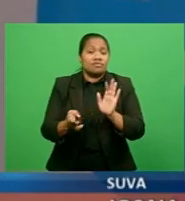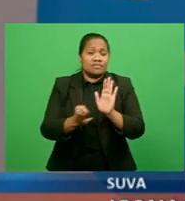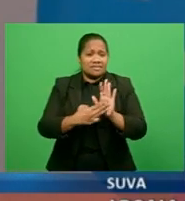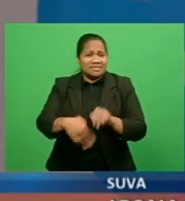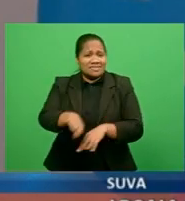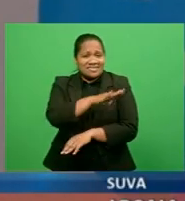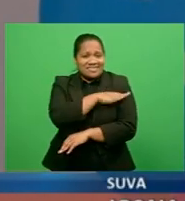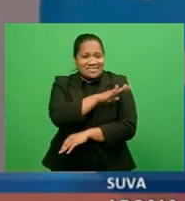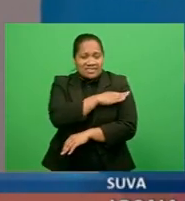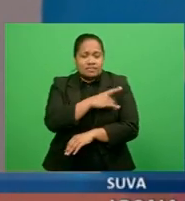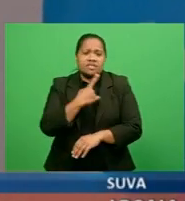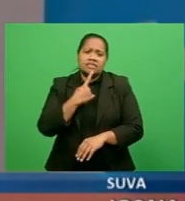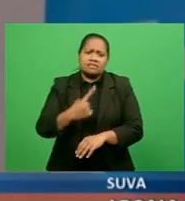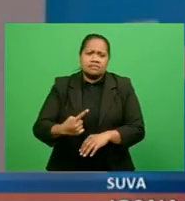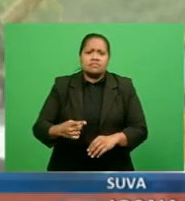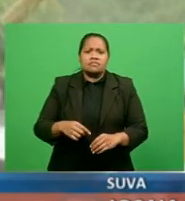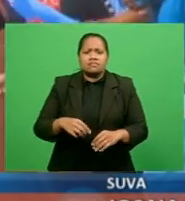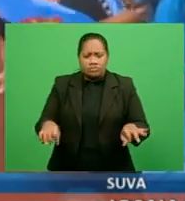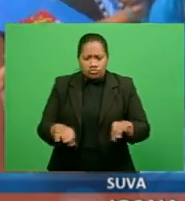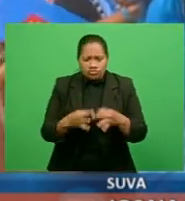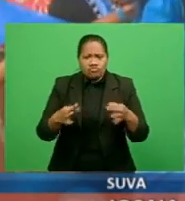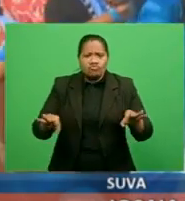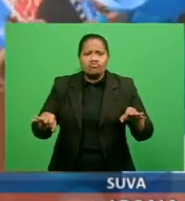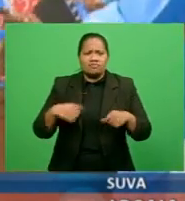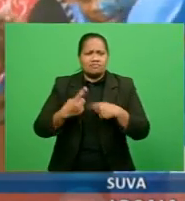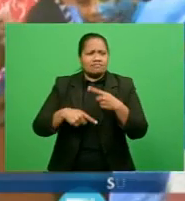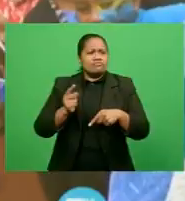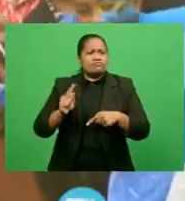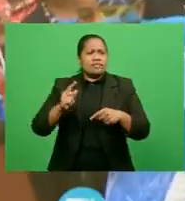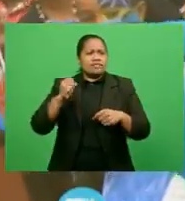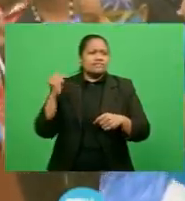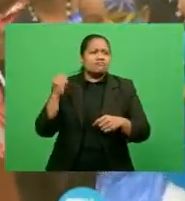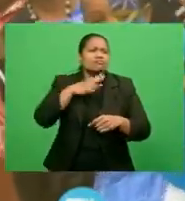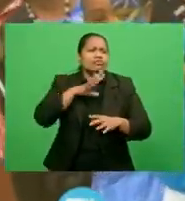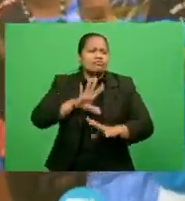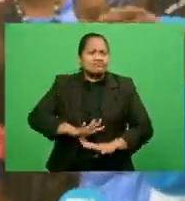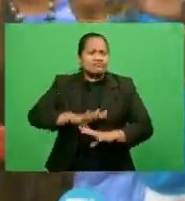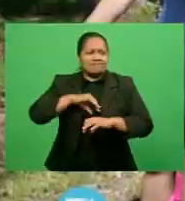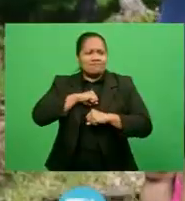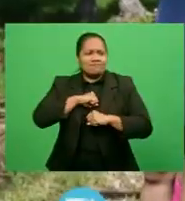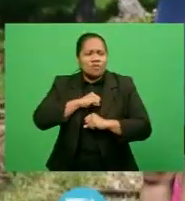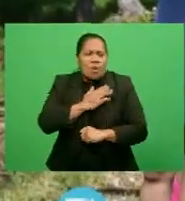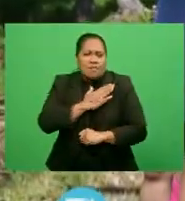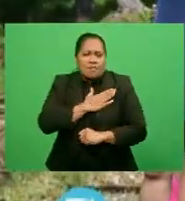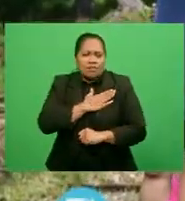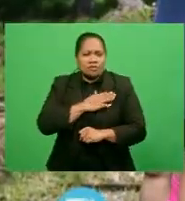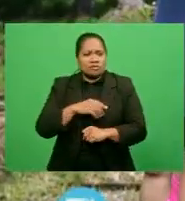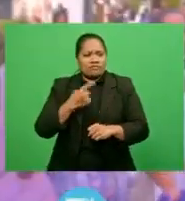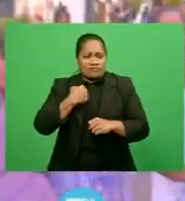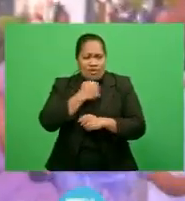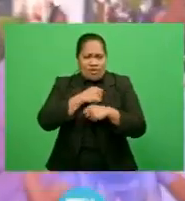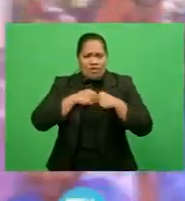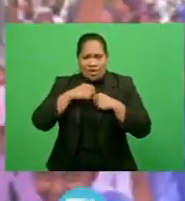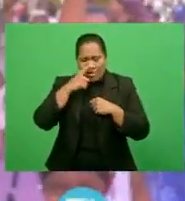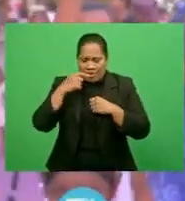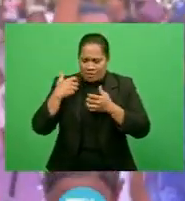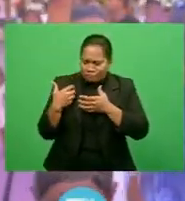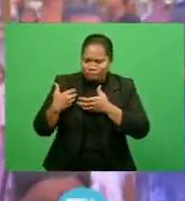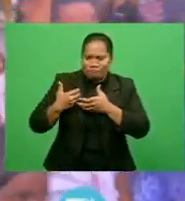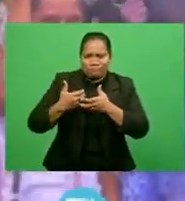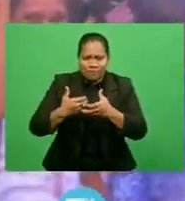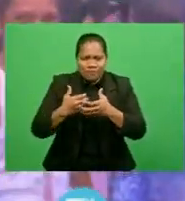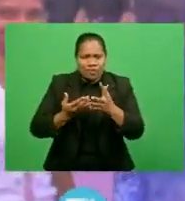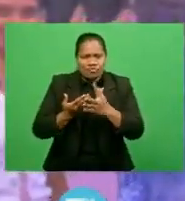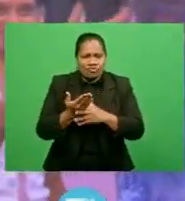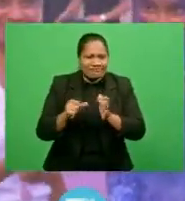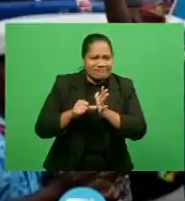Voreqe Bainimarama says the song captures the spirit of courage and compassion which has carried our people through hardships, particularly during